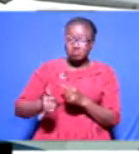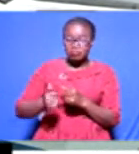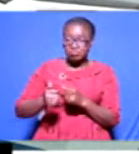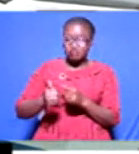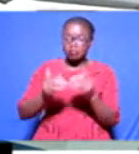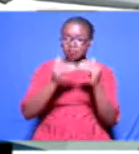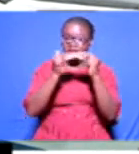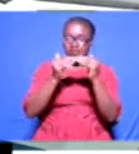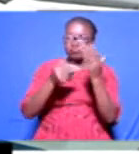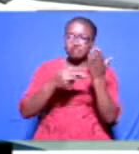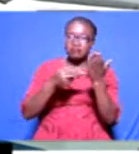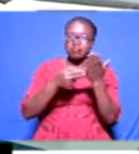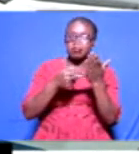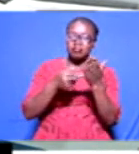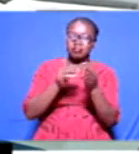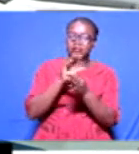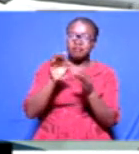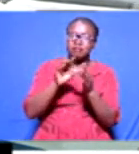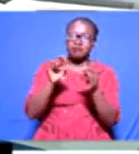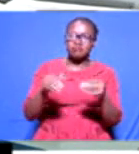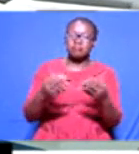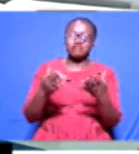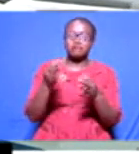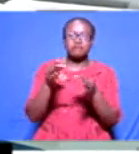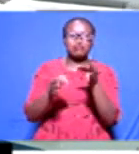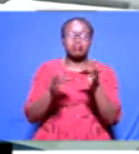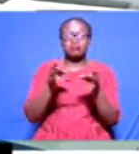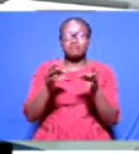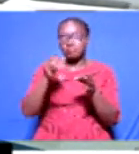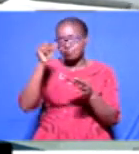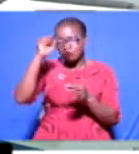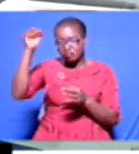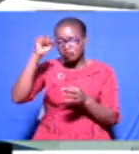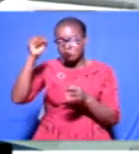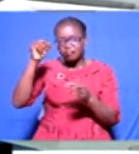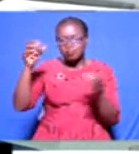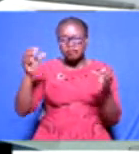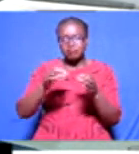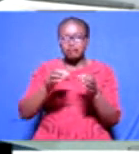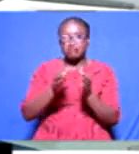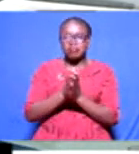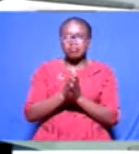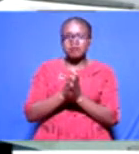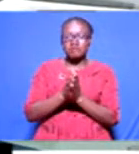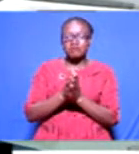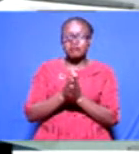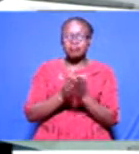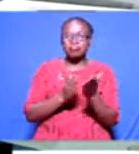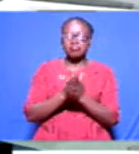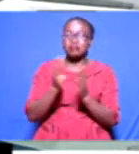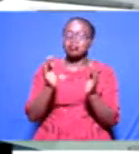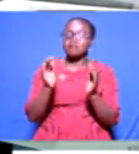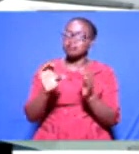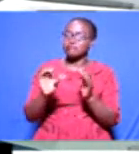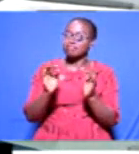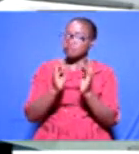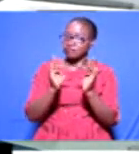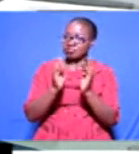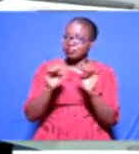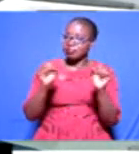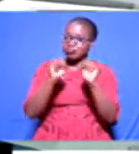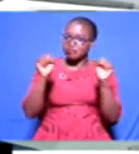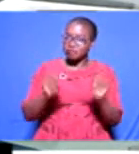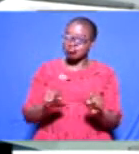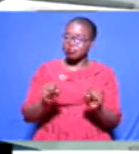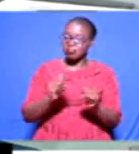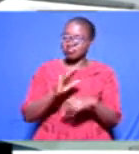technology for efficient delivery of justice by the political parties disputes tribunal through the e-filing system. Well, before this move, all